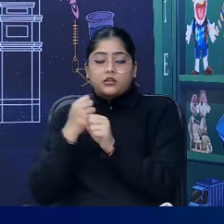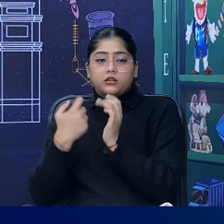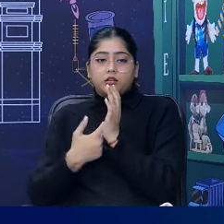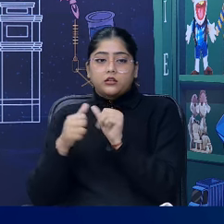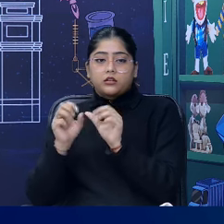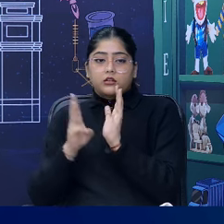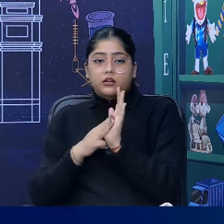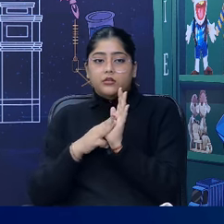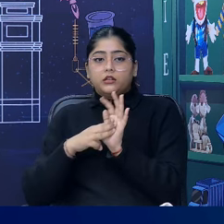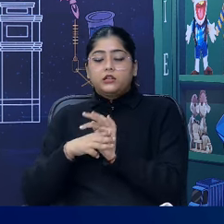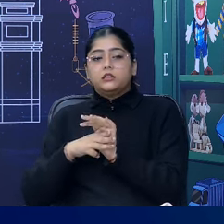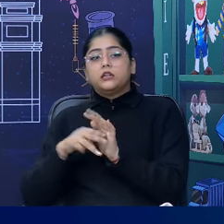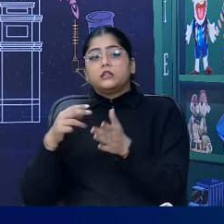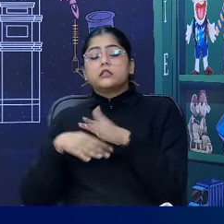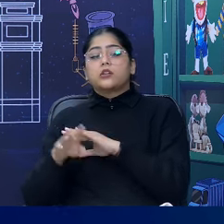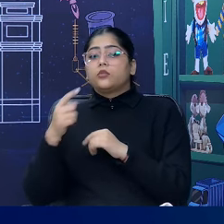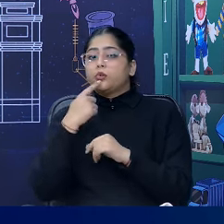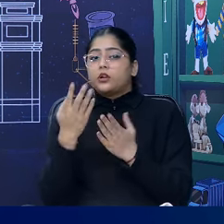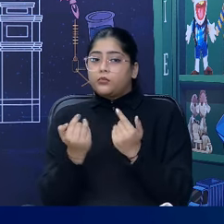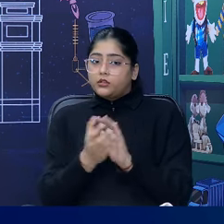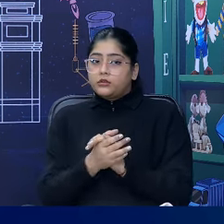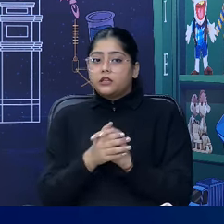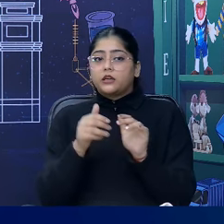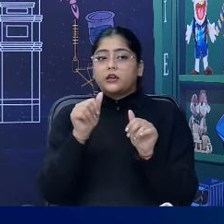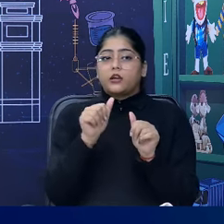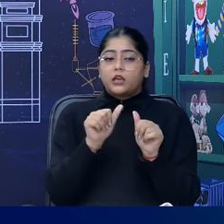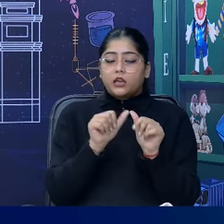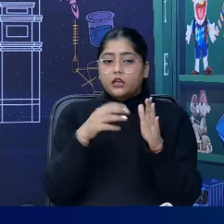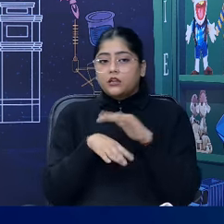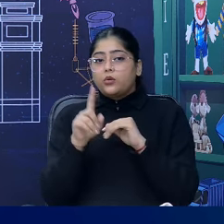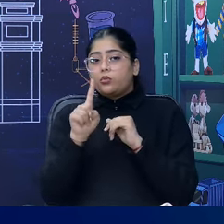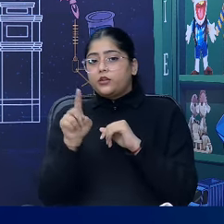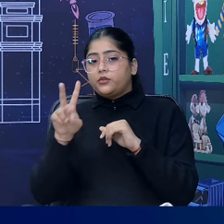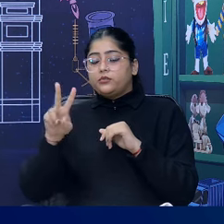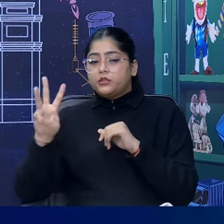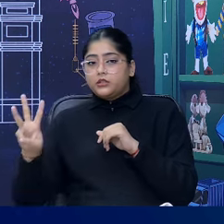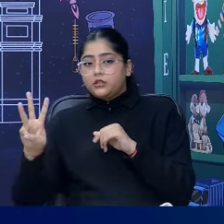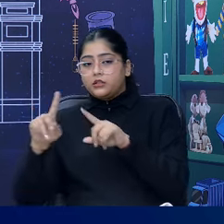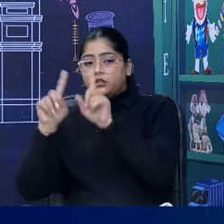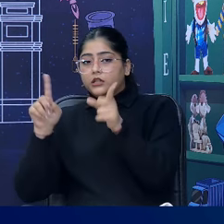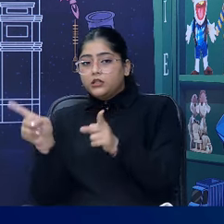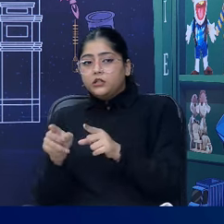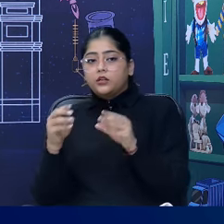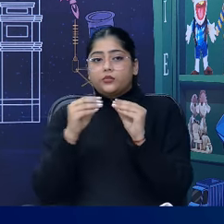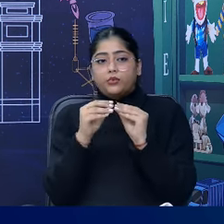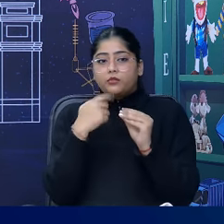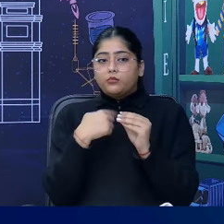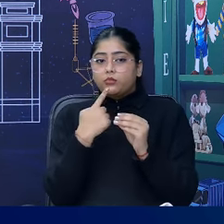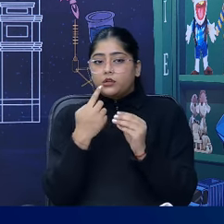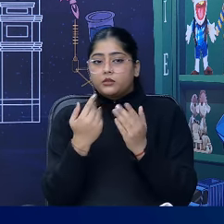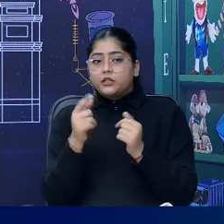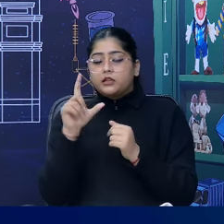and in the form of elements you can see 1, 2, 3. And B you can say